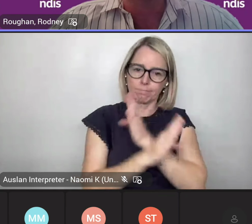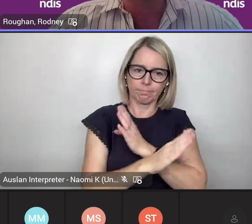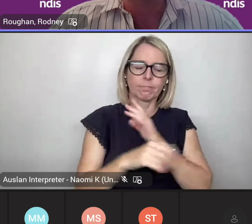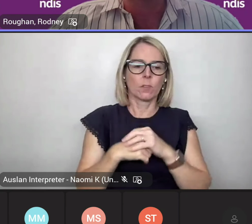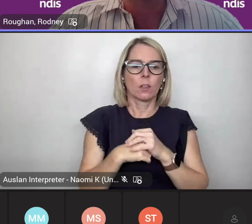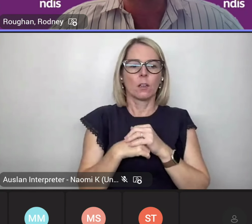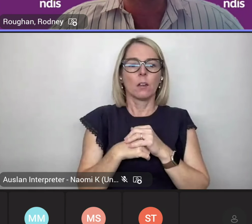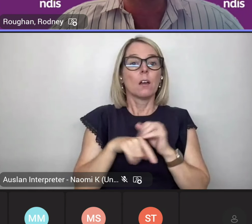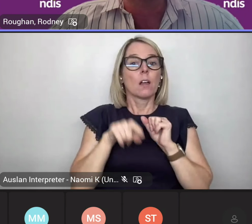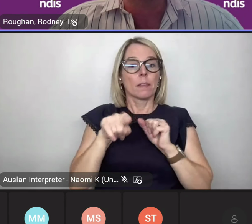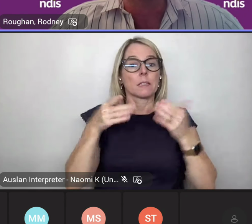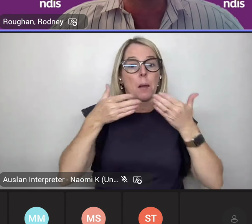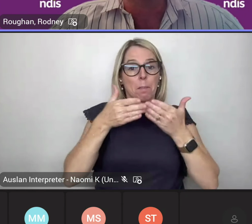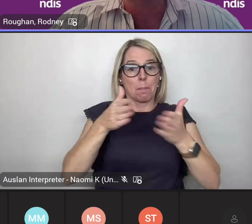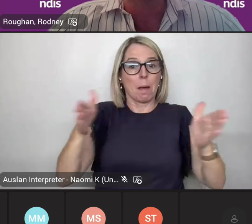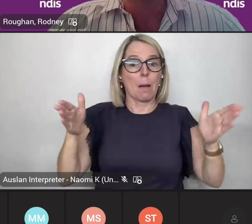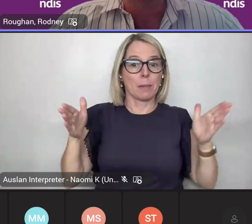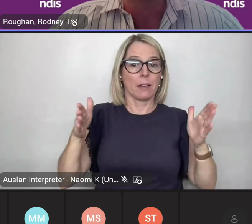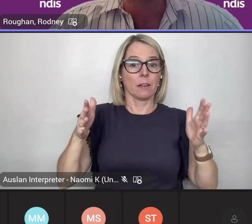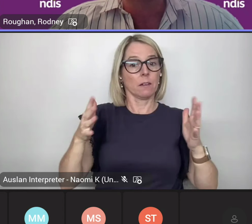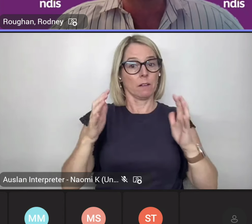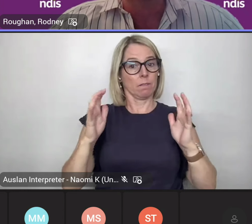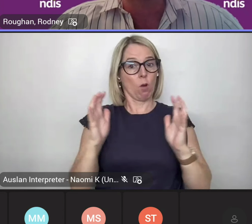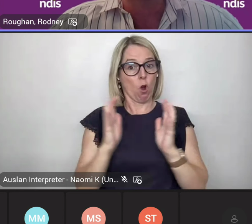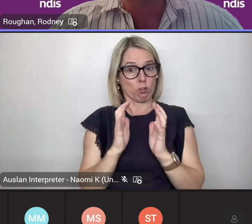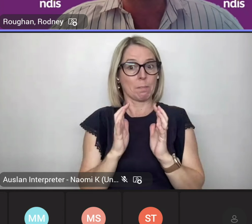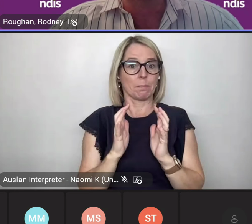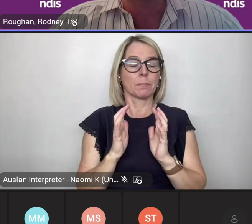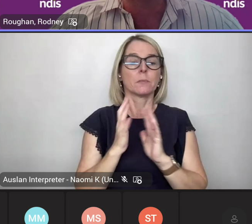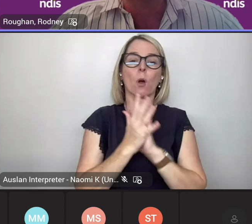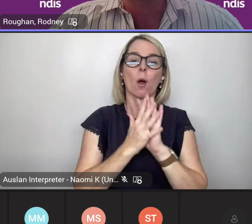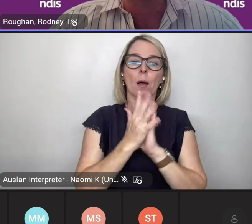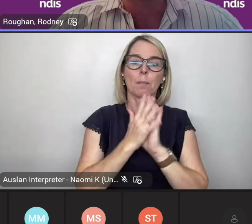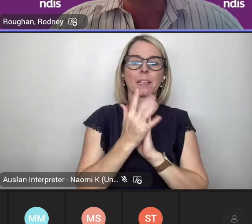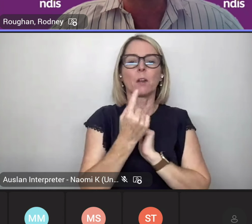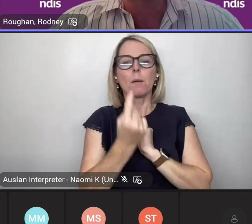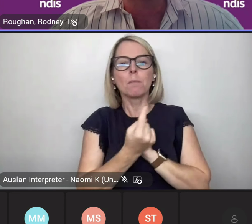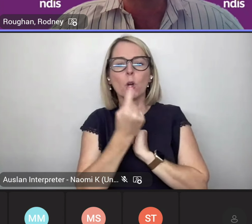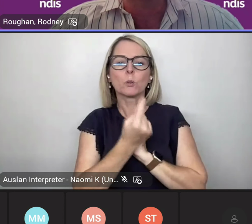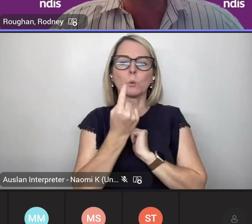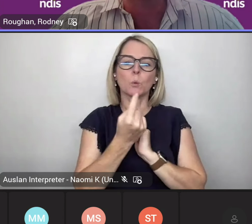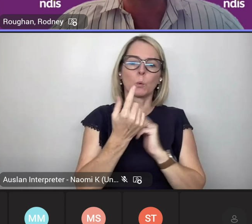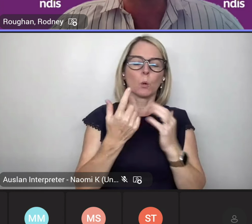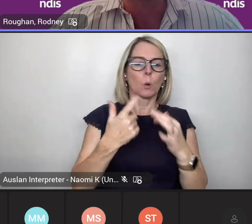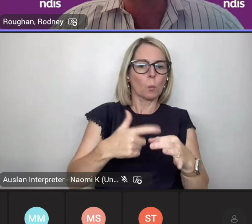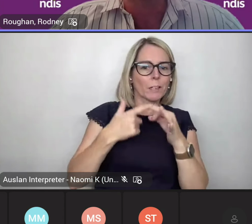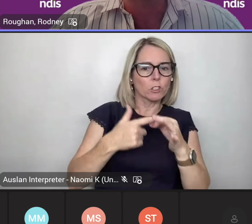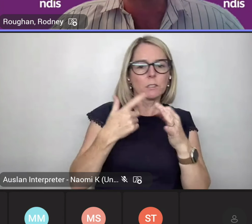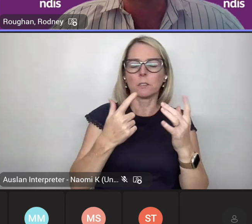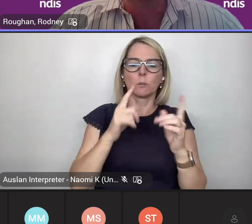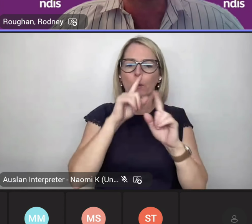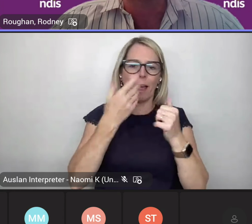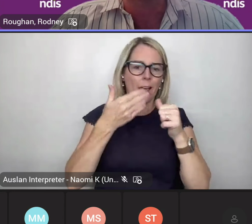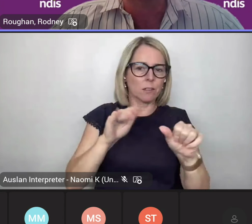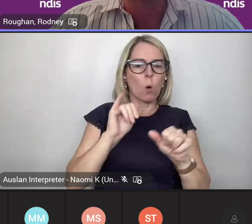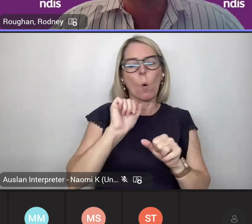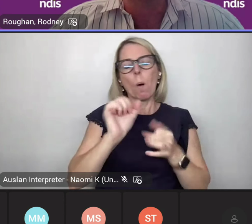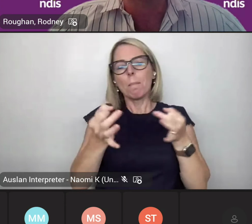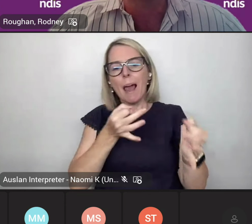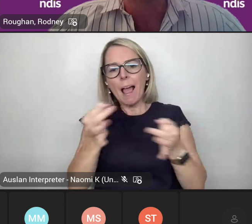we are careful not to respond to any inquiries or questions around individual plans or circumstances which